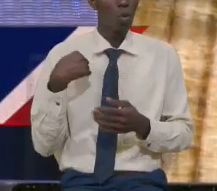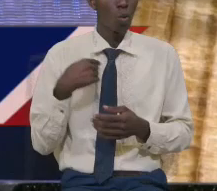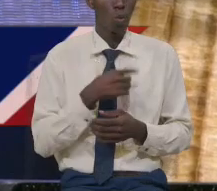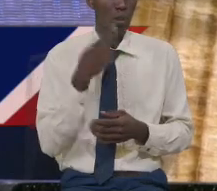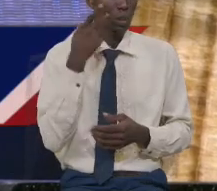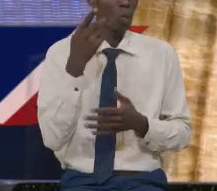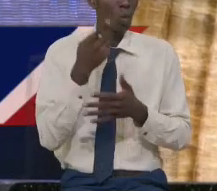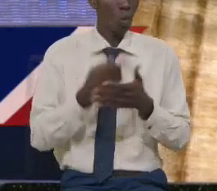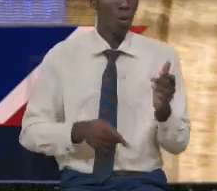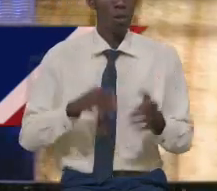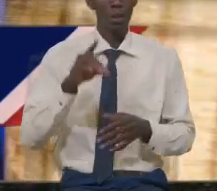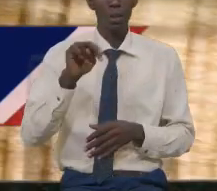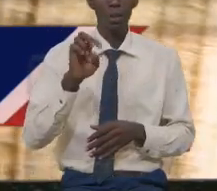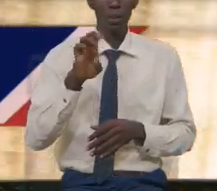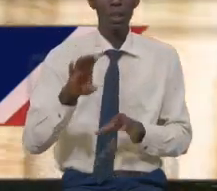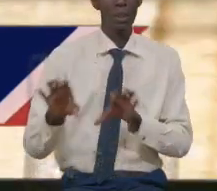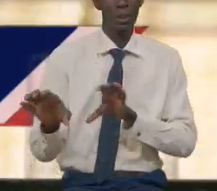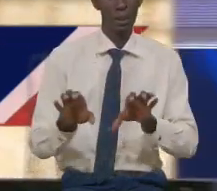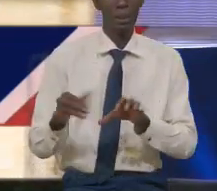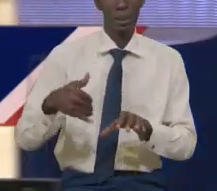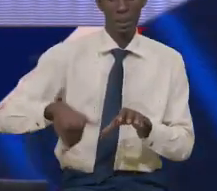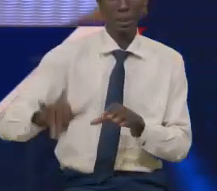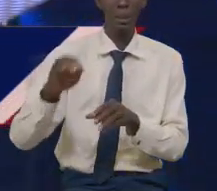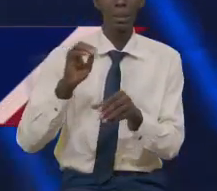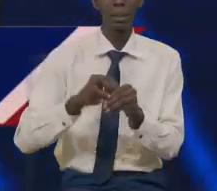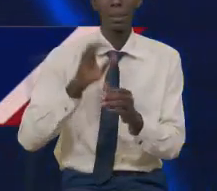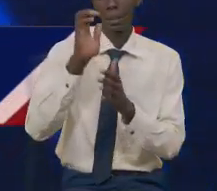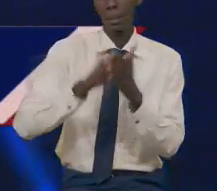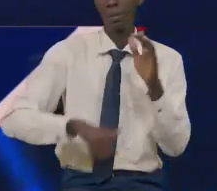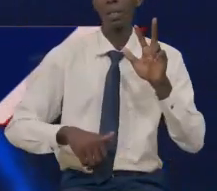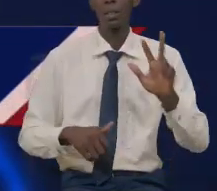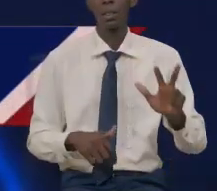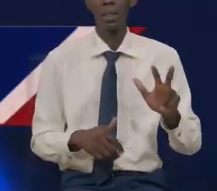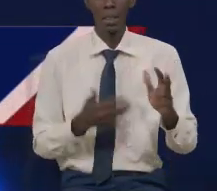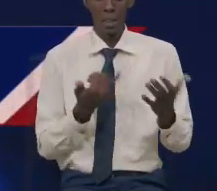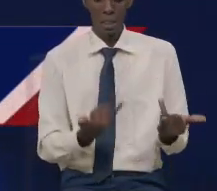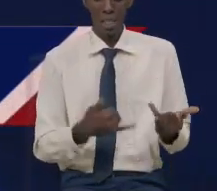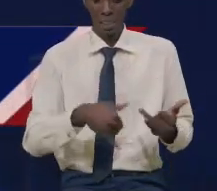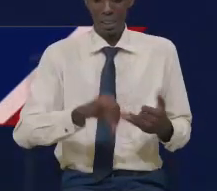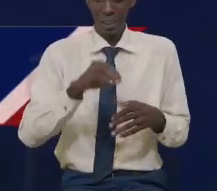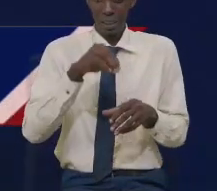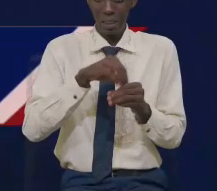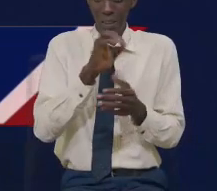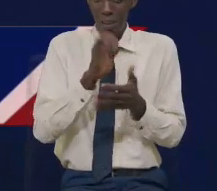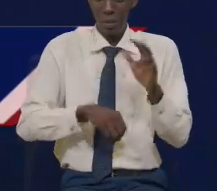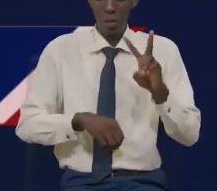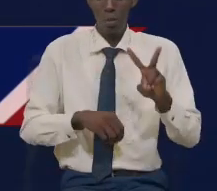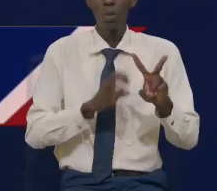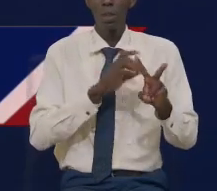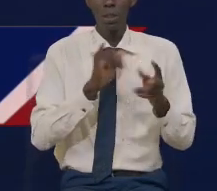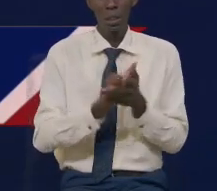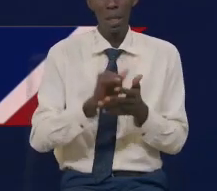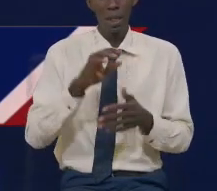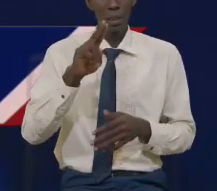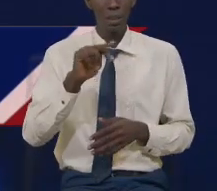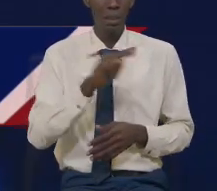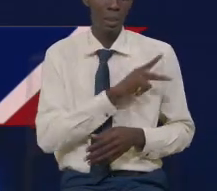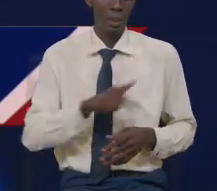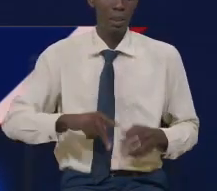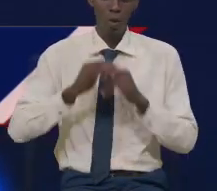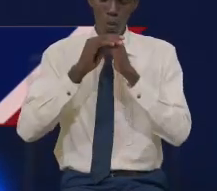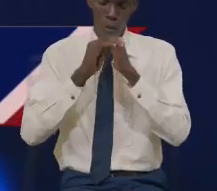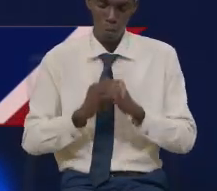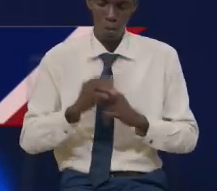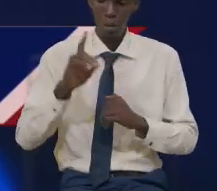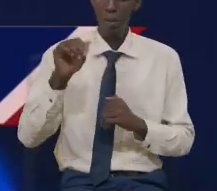in chapter 3. Here is chapter 2. At the end of chapter 2, he worshipped Daniel. And he